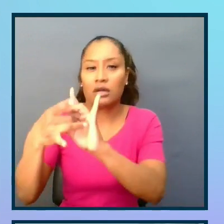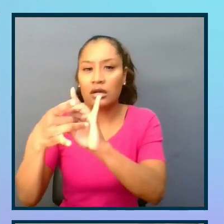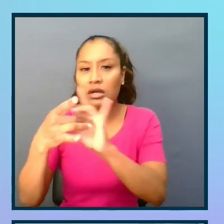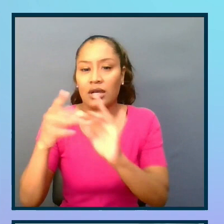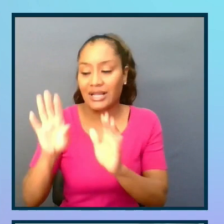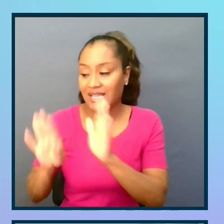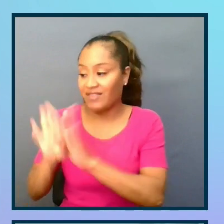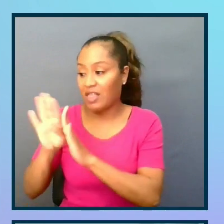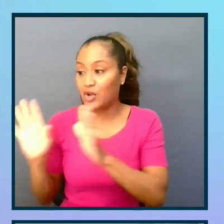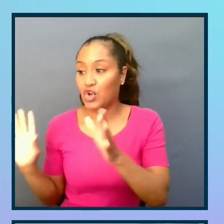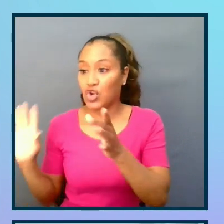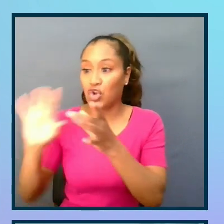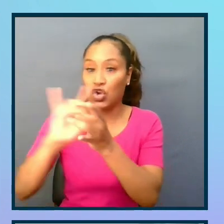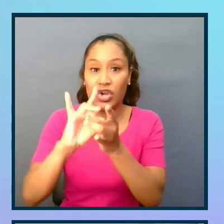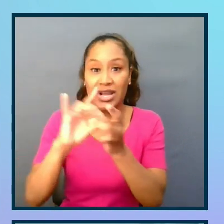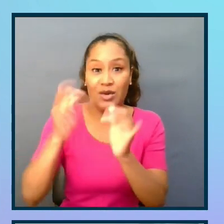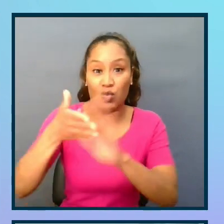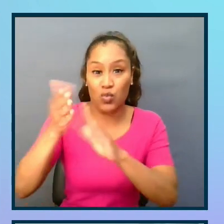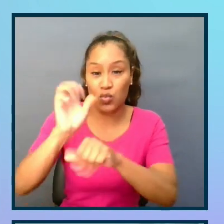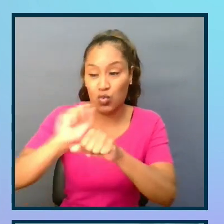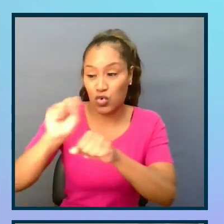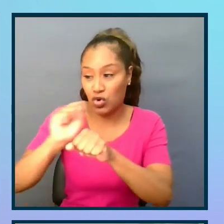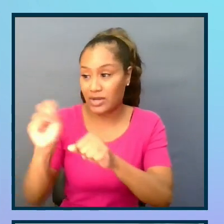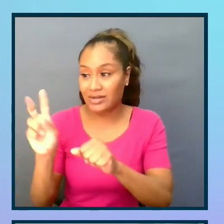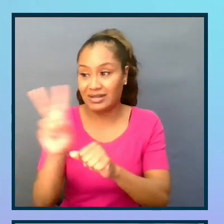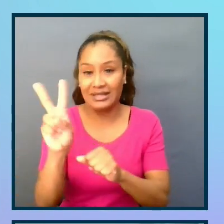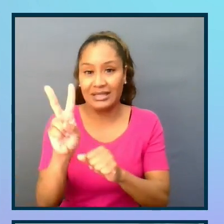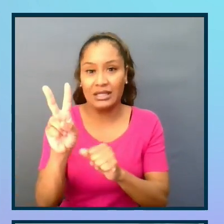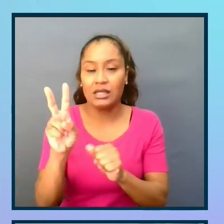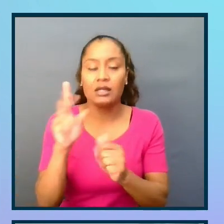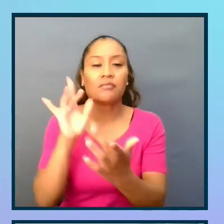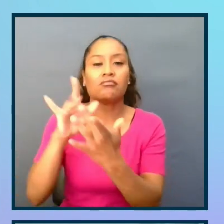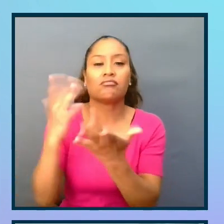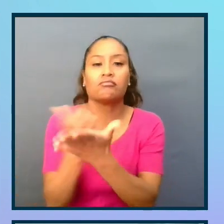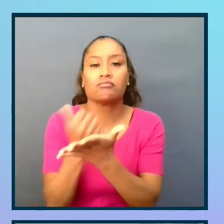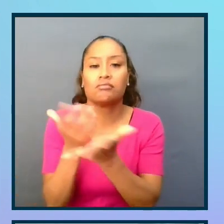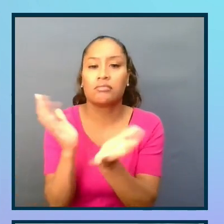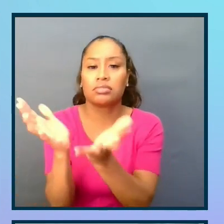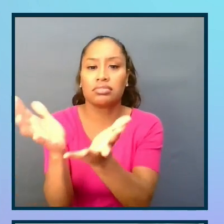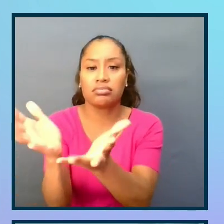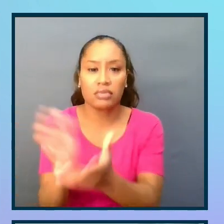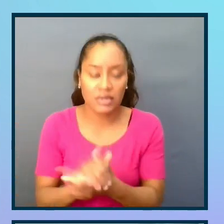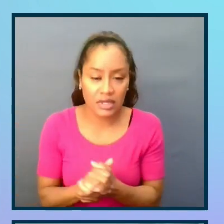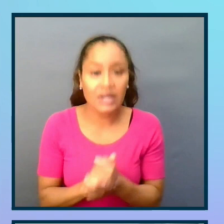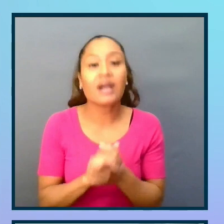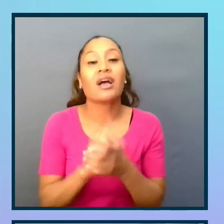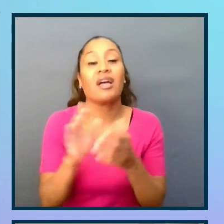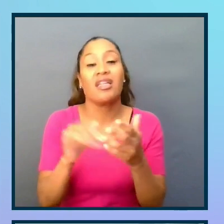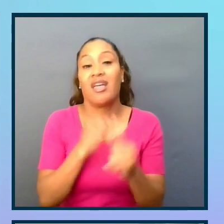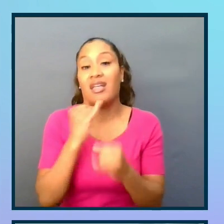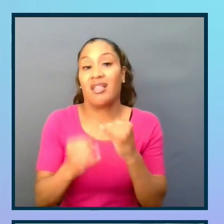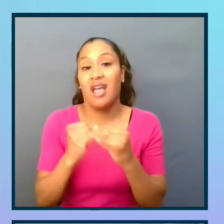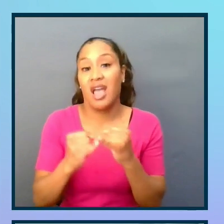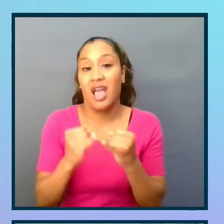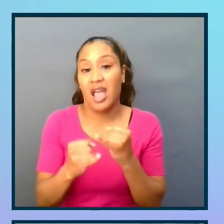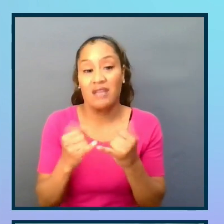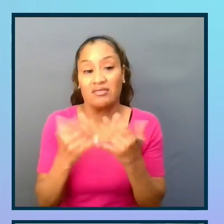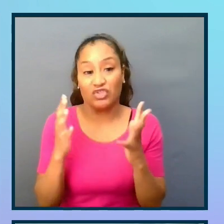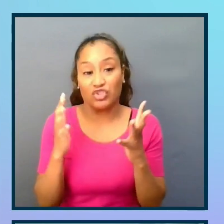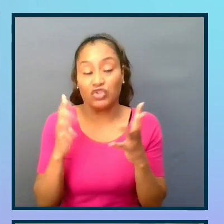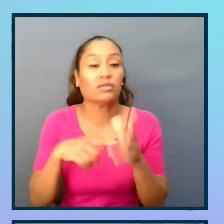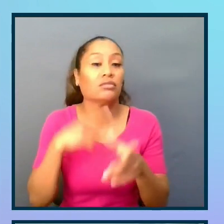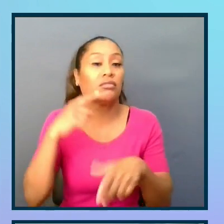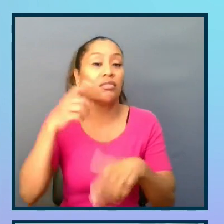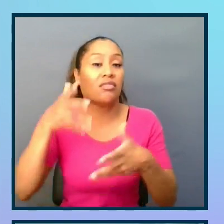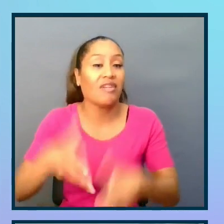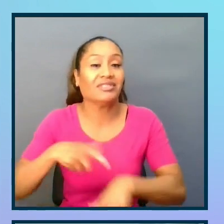developer is actively working on that respective feature or product. Then we're going to wrap it up and we'll have some time for questions at the